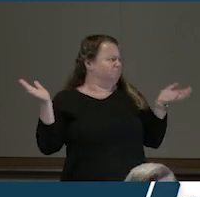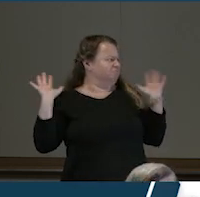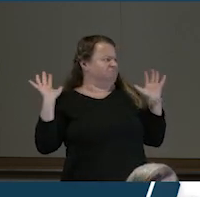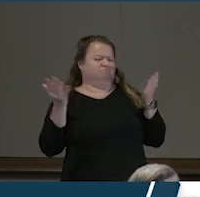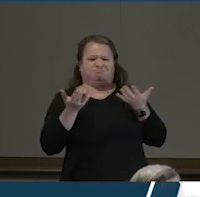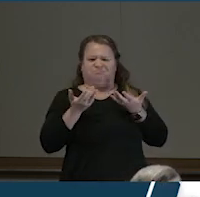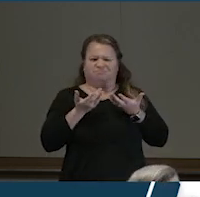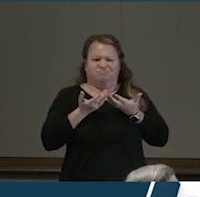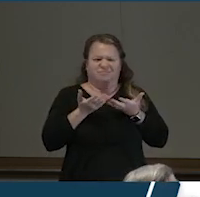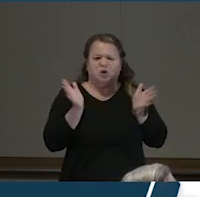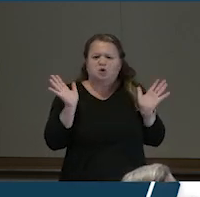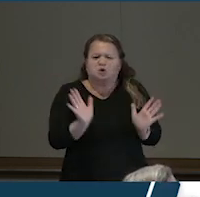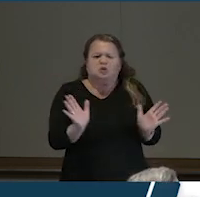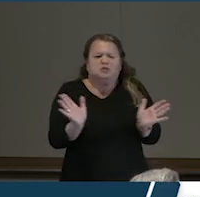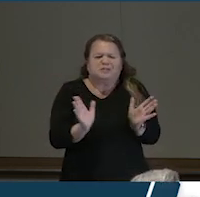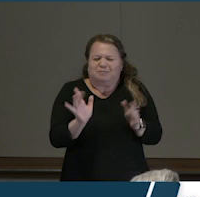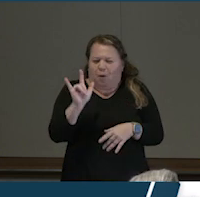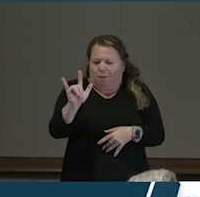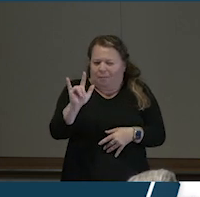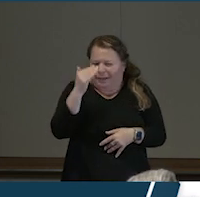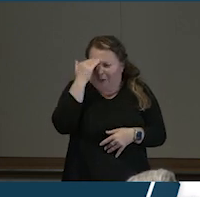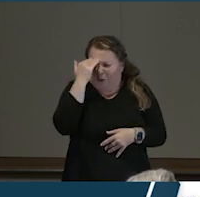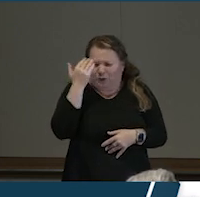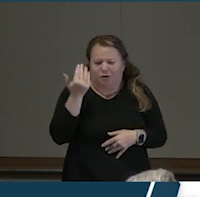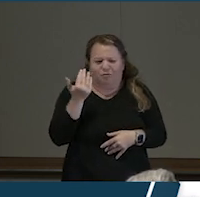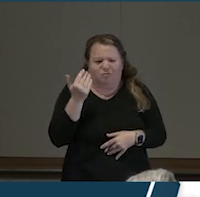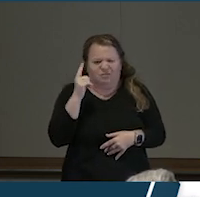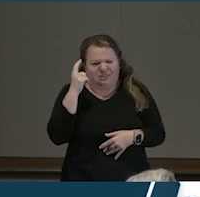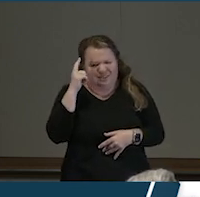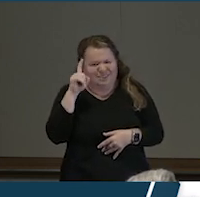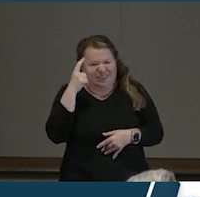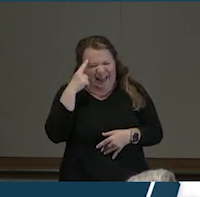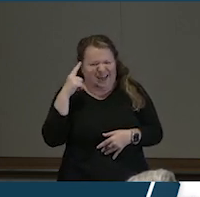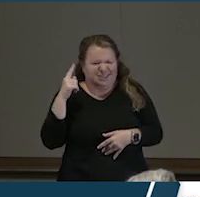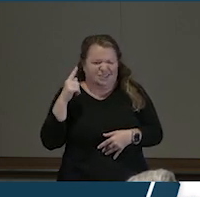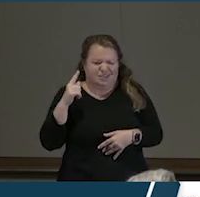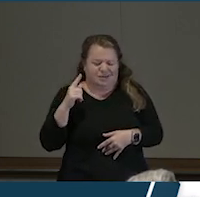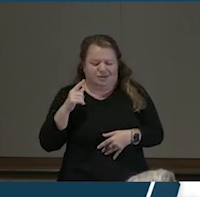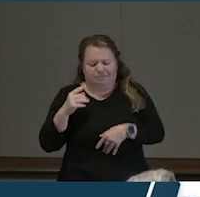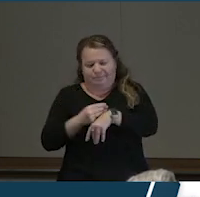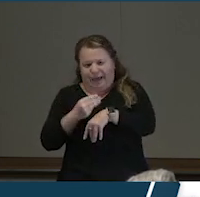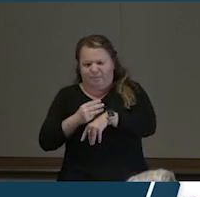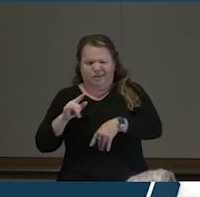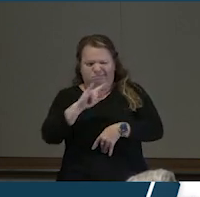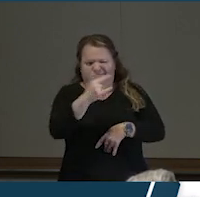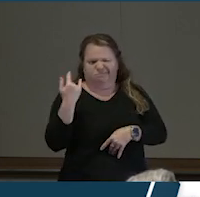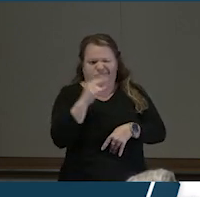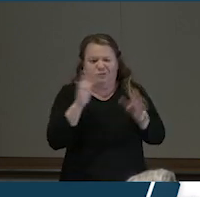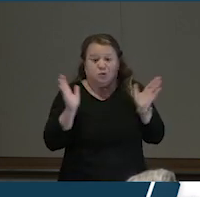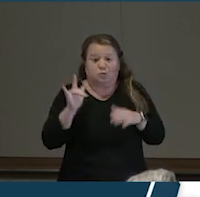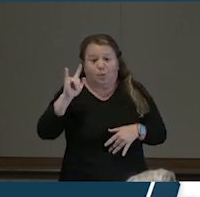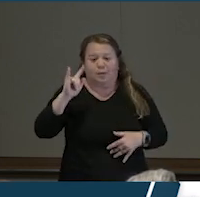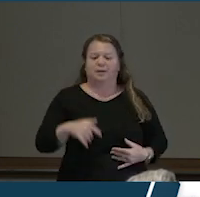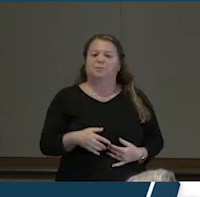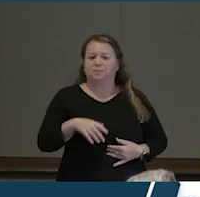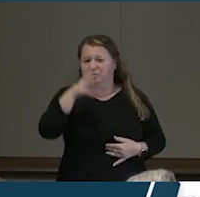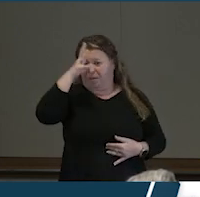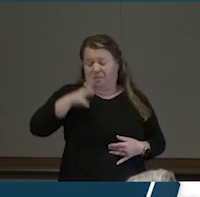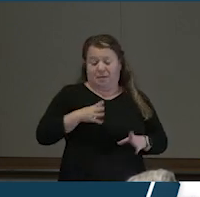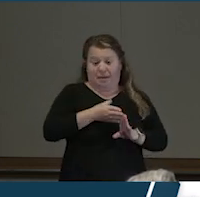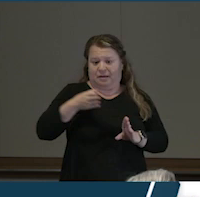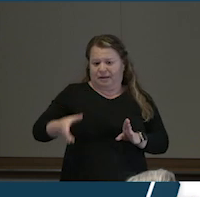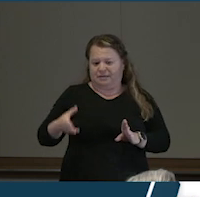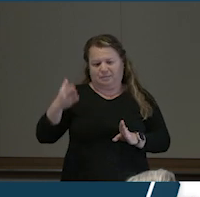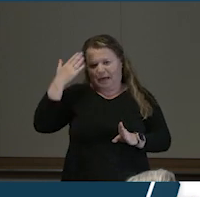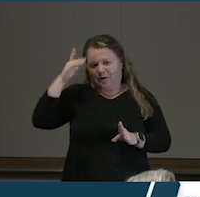small plane, because it's one of those little bitty planes, you know, when you fly to Tallahassee. So it's one of those small planes. And so I say to the guy next to me, who I didn't know at the